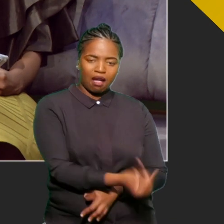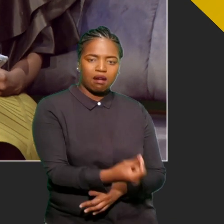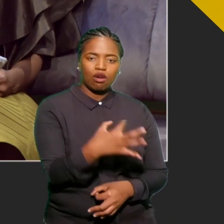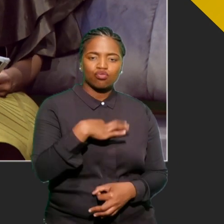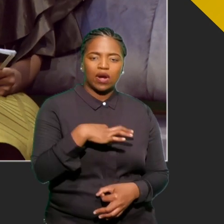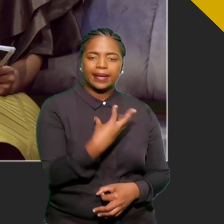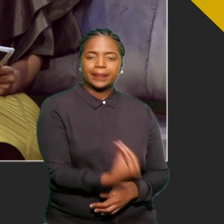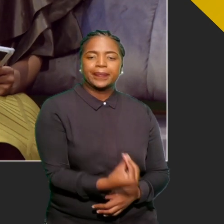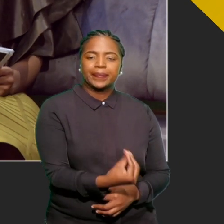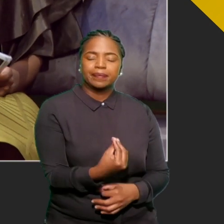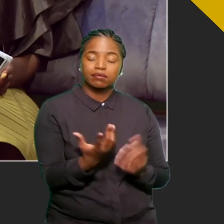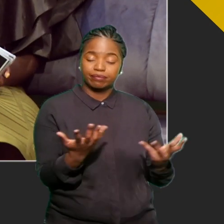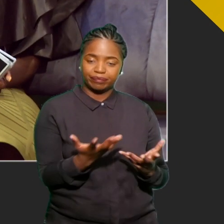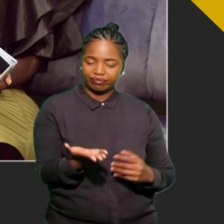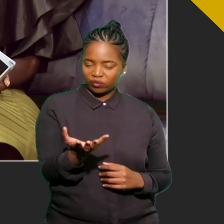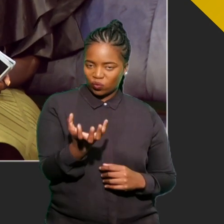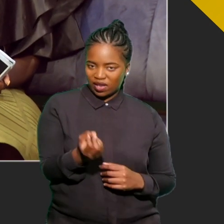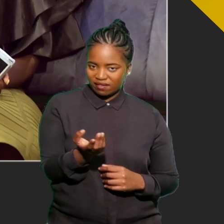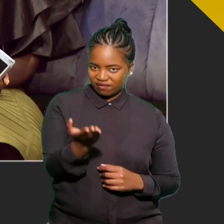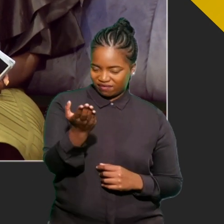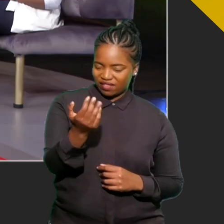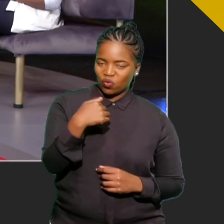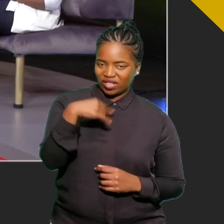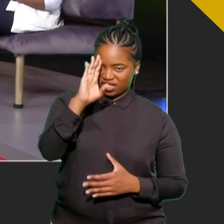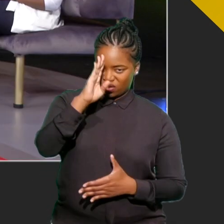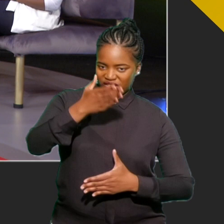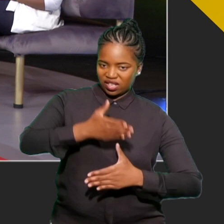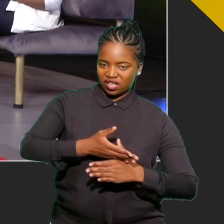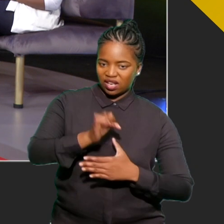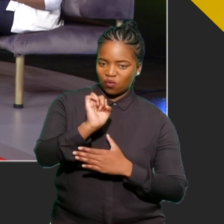we are joined by Nosibusiso Nyawose, who's a clinical psychologist.